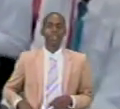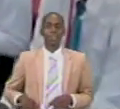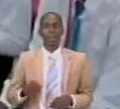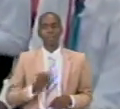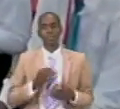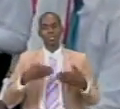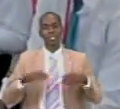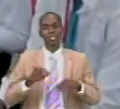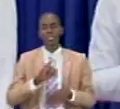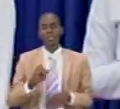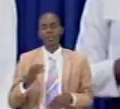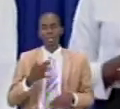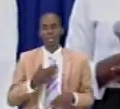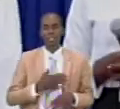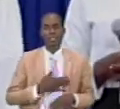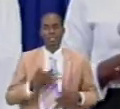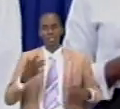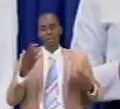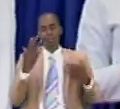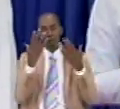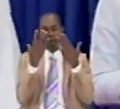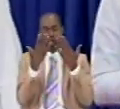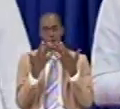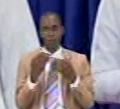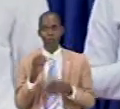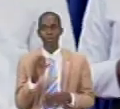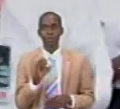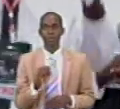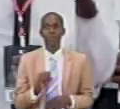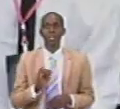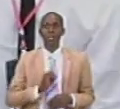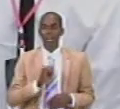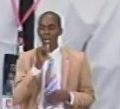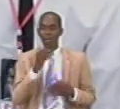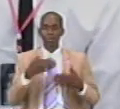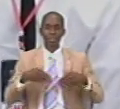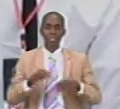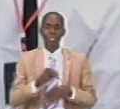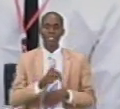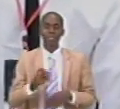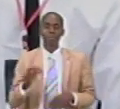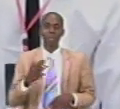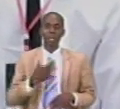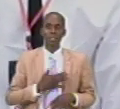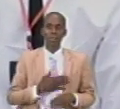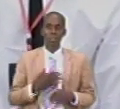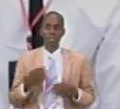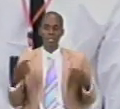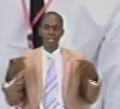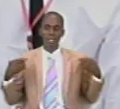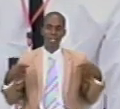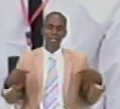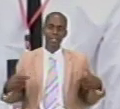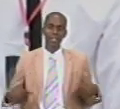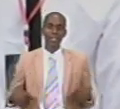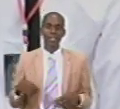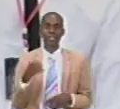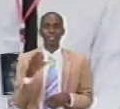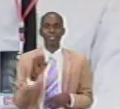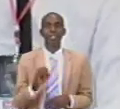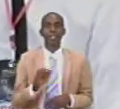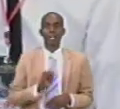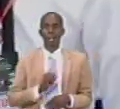I'm Trading My Sorrows I'm trading my pay